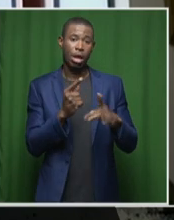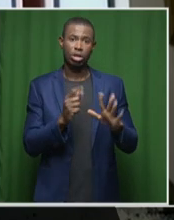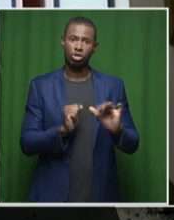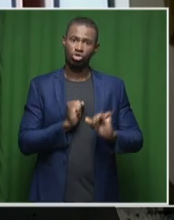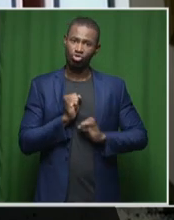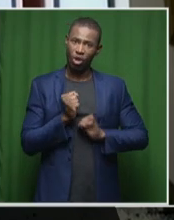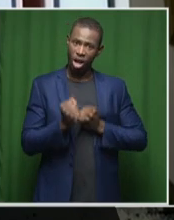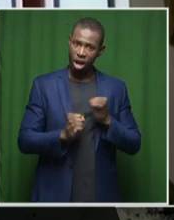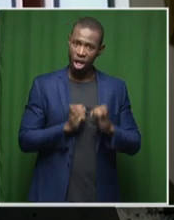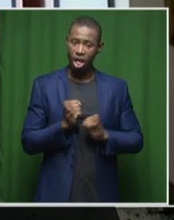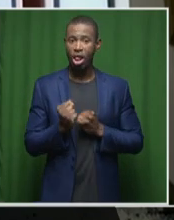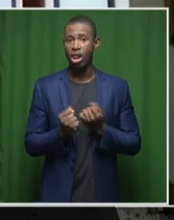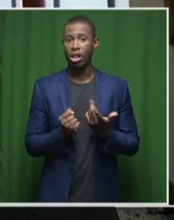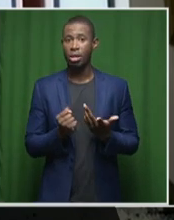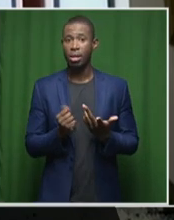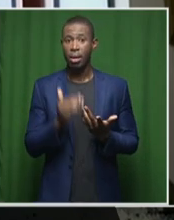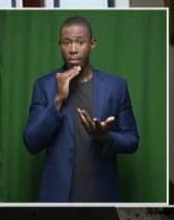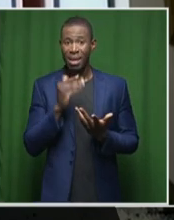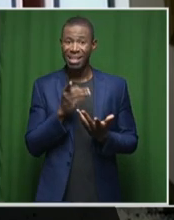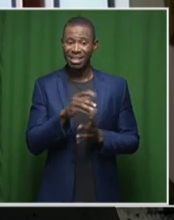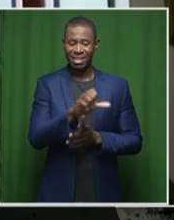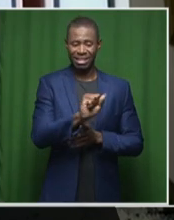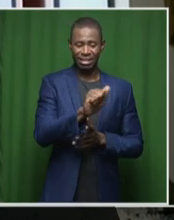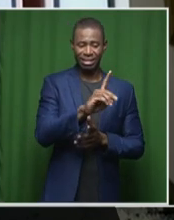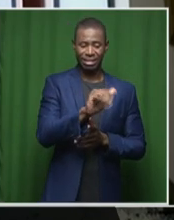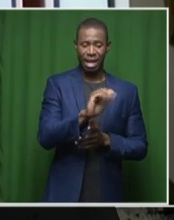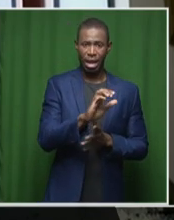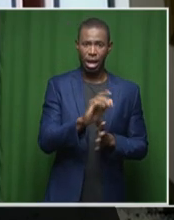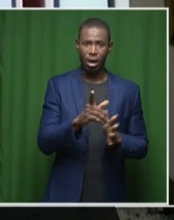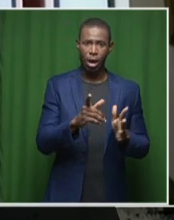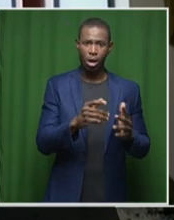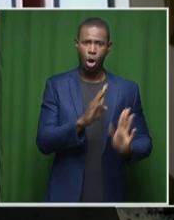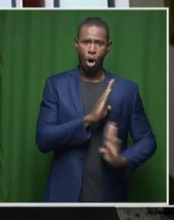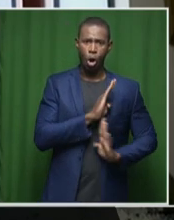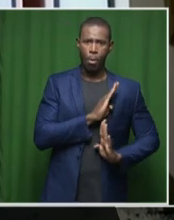even miss being included in the SADC regional force.